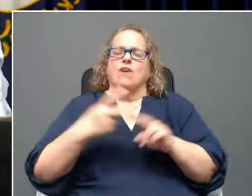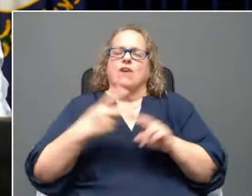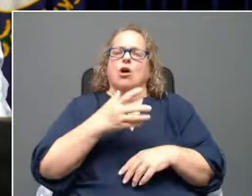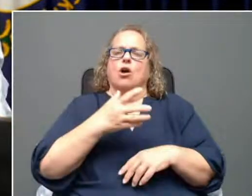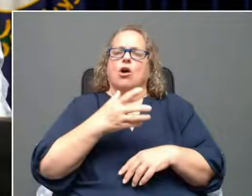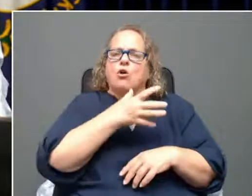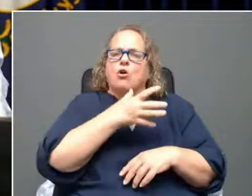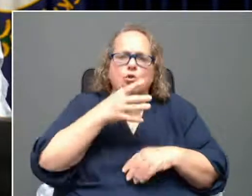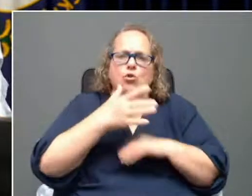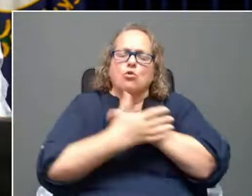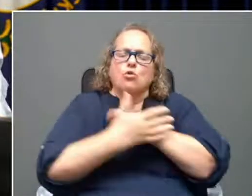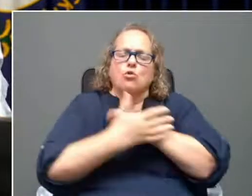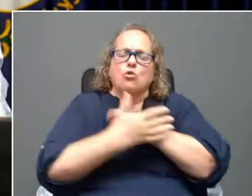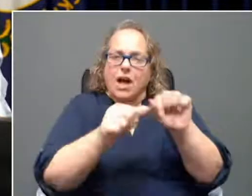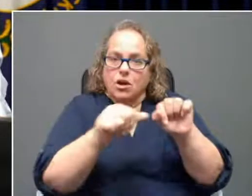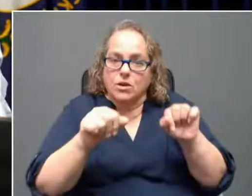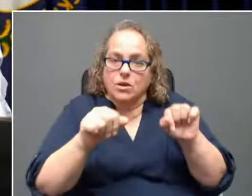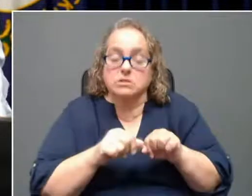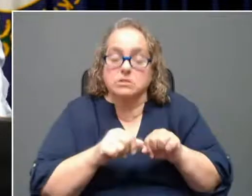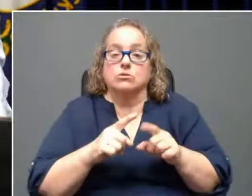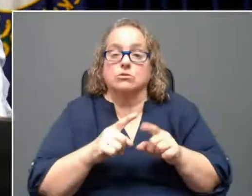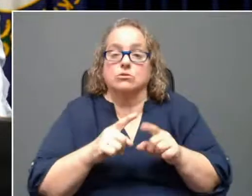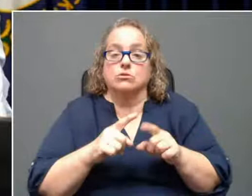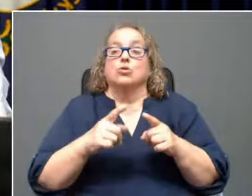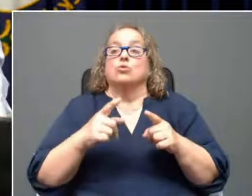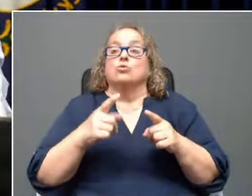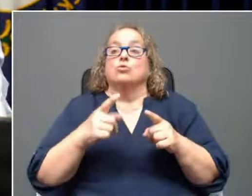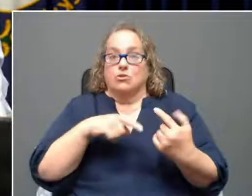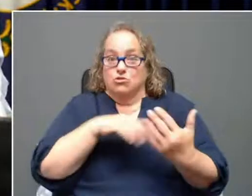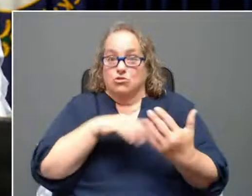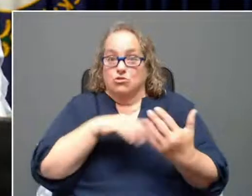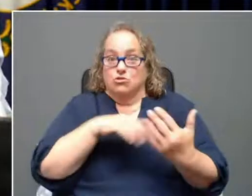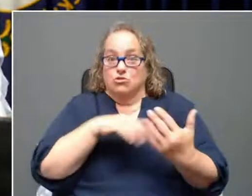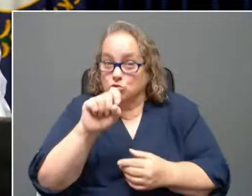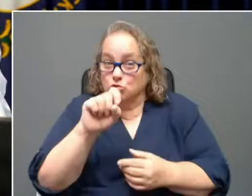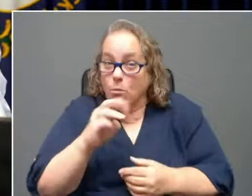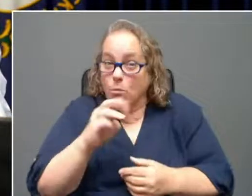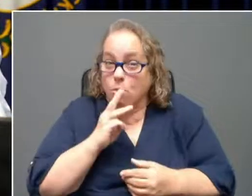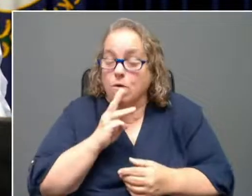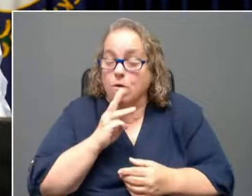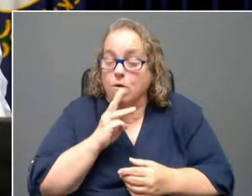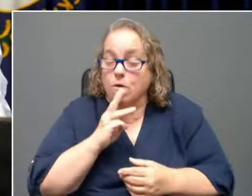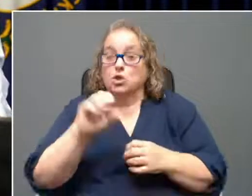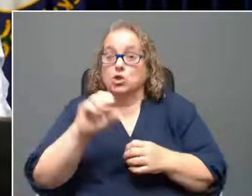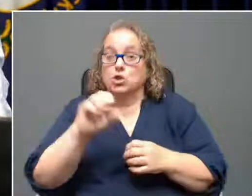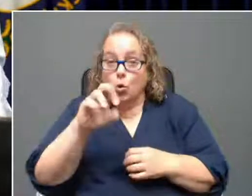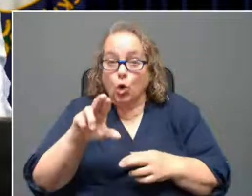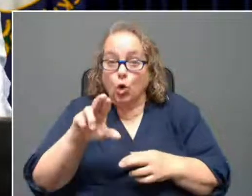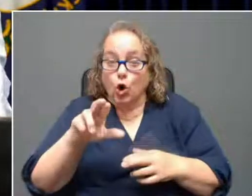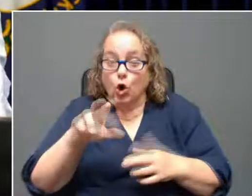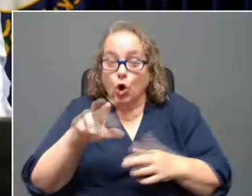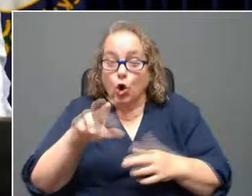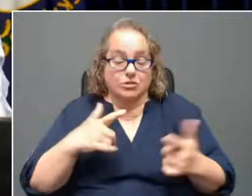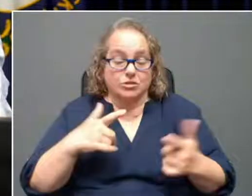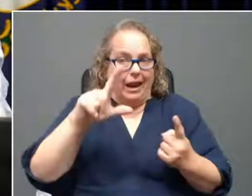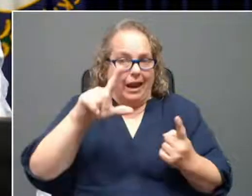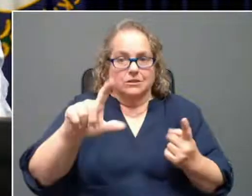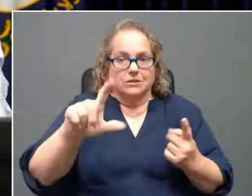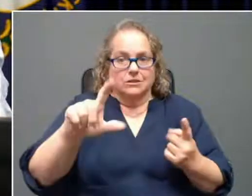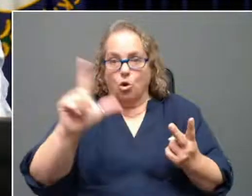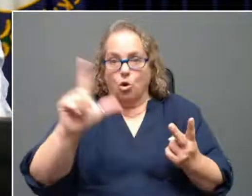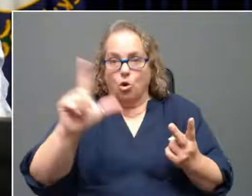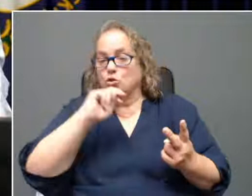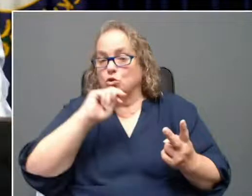decrees to address stormwater and sanitary sewer system concerns. Those include Lexington, Louisville, Northern Kentucky